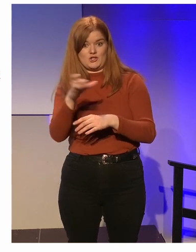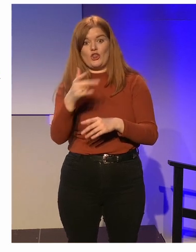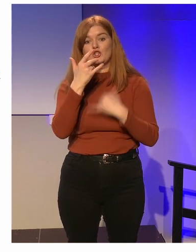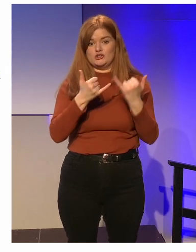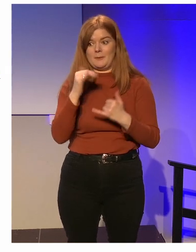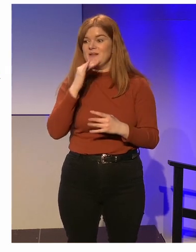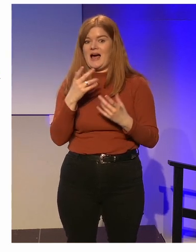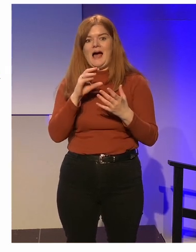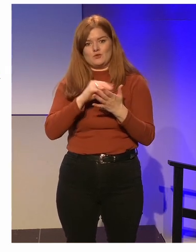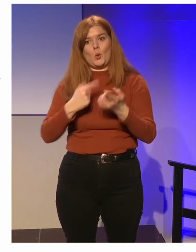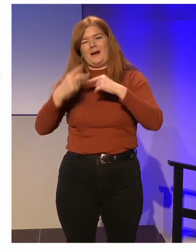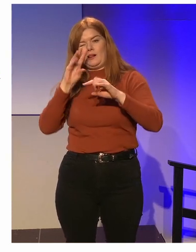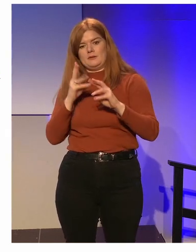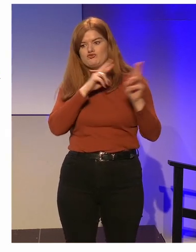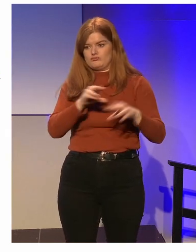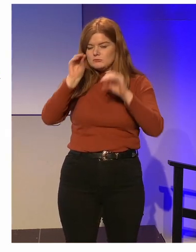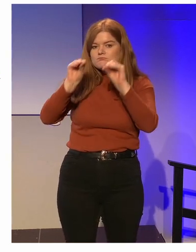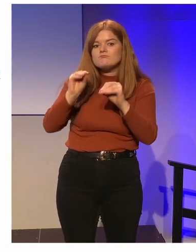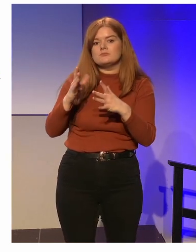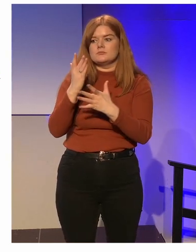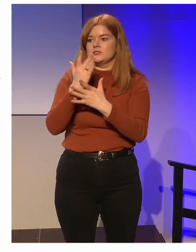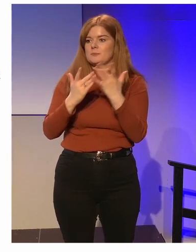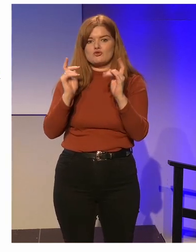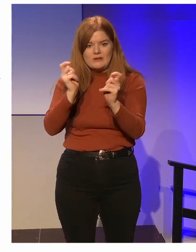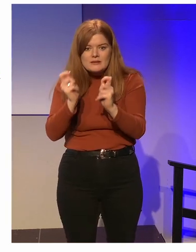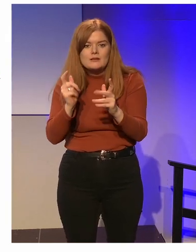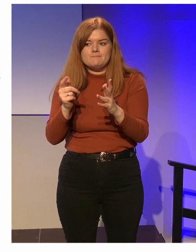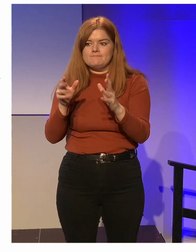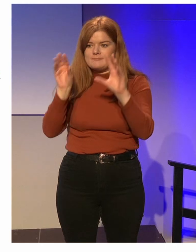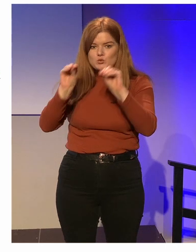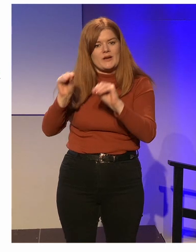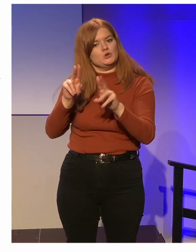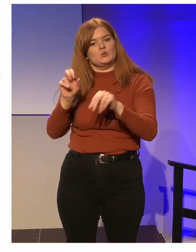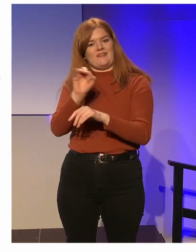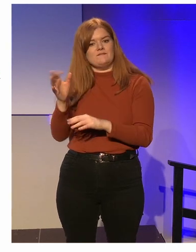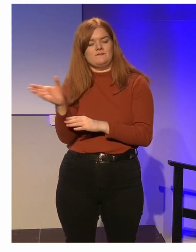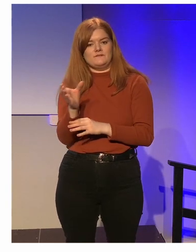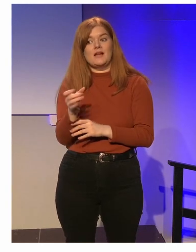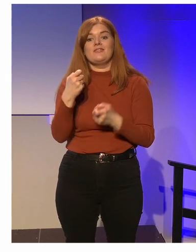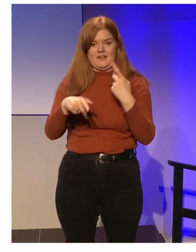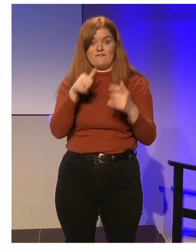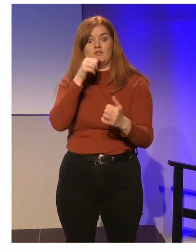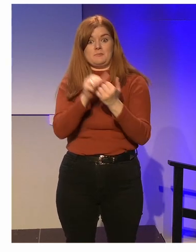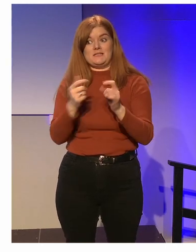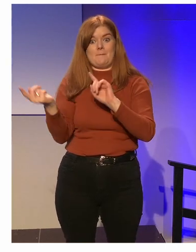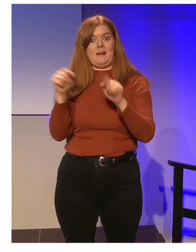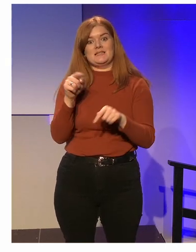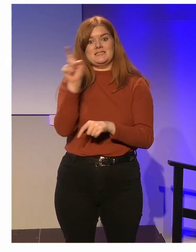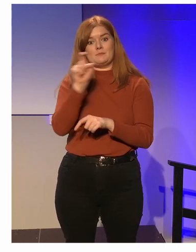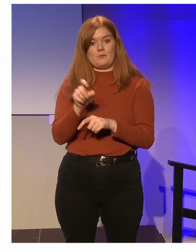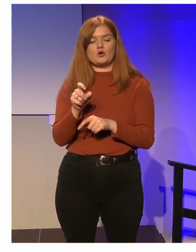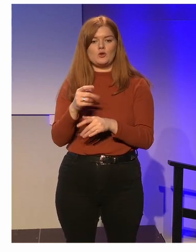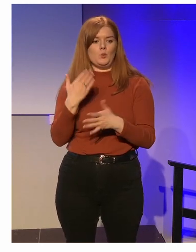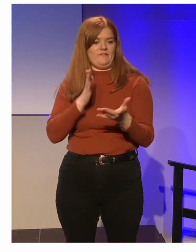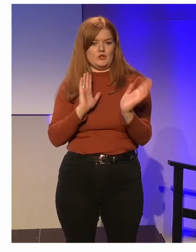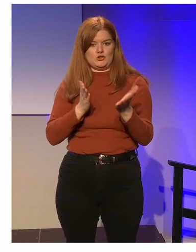third year. So we had to go back and we had to do some more training with new staff. In the first meeting back in that September,